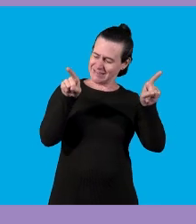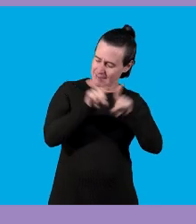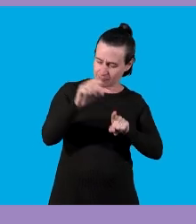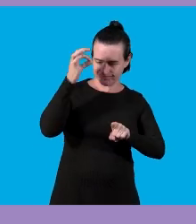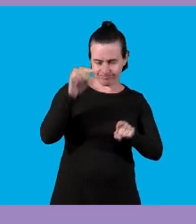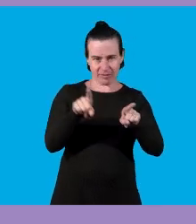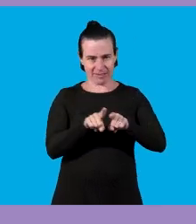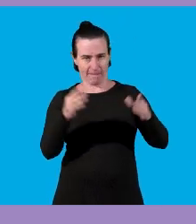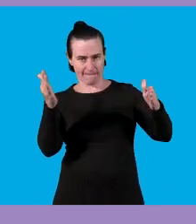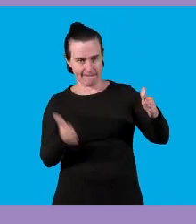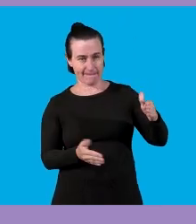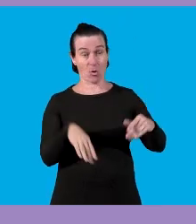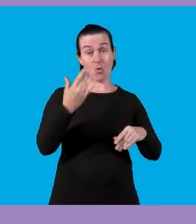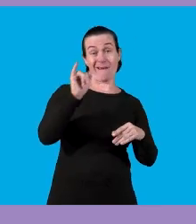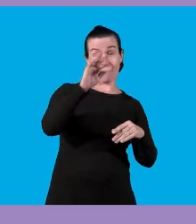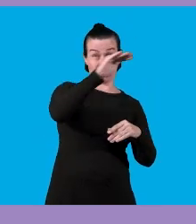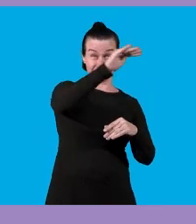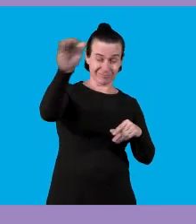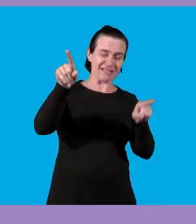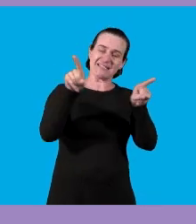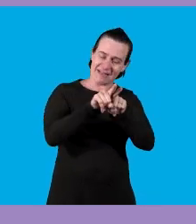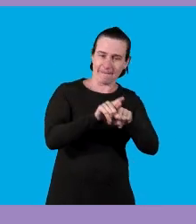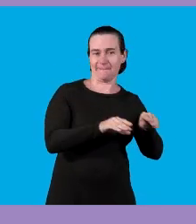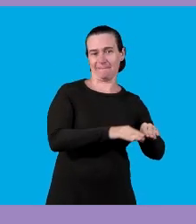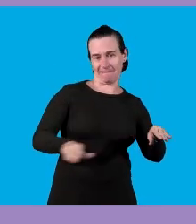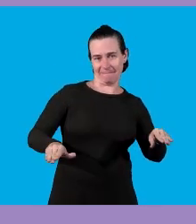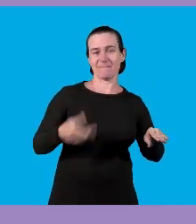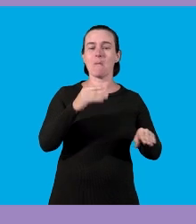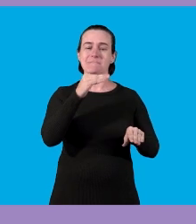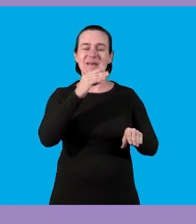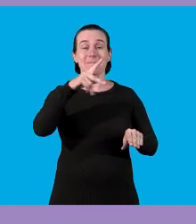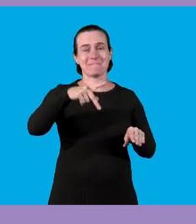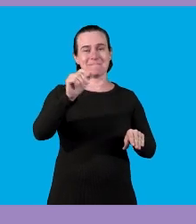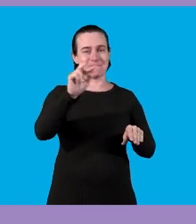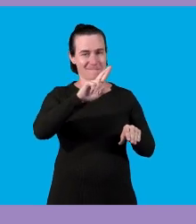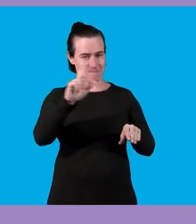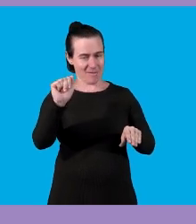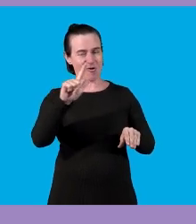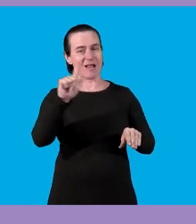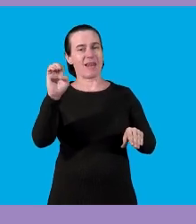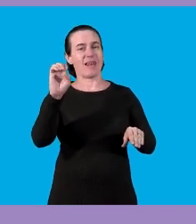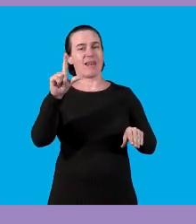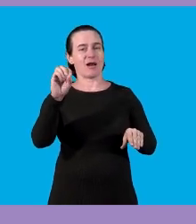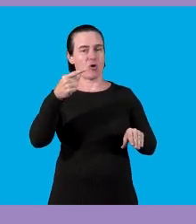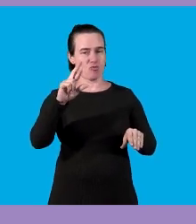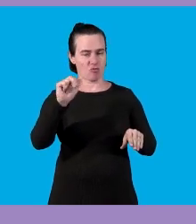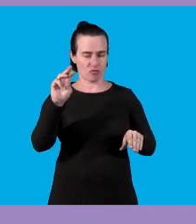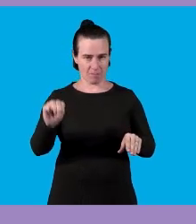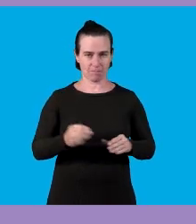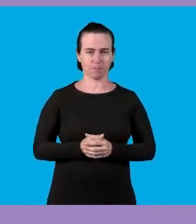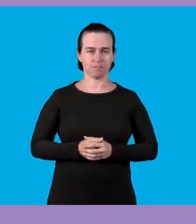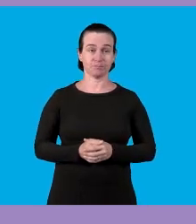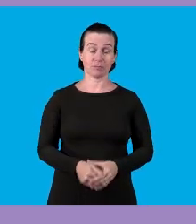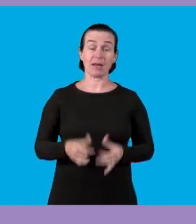Whatever happens on JK would be happening on ML. So that's what it means, information as